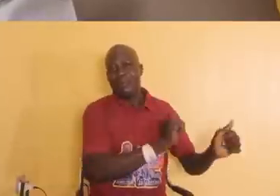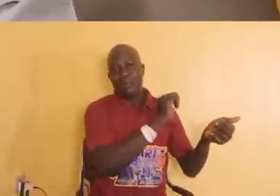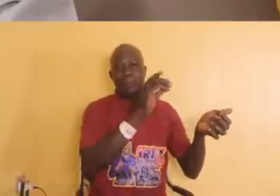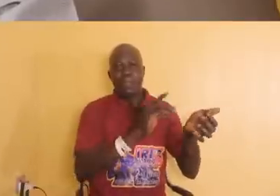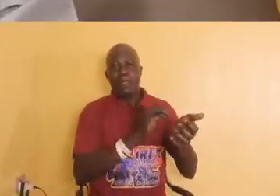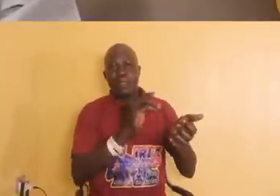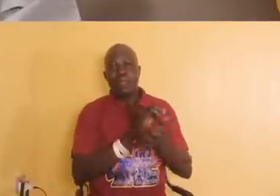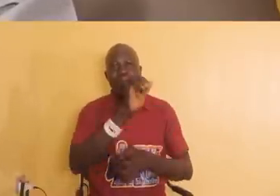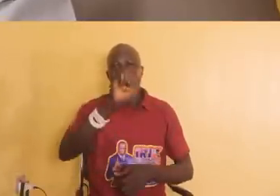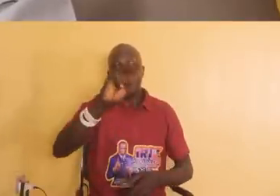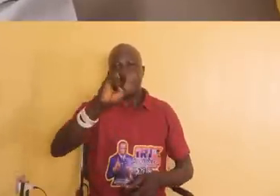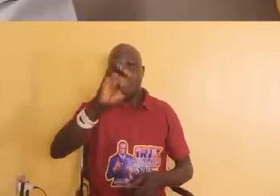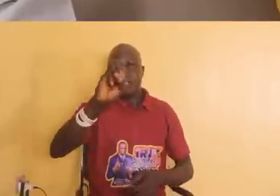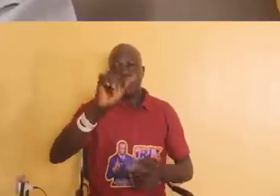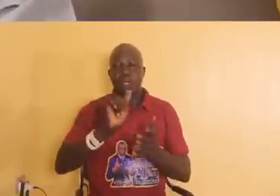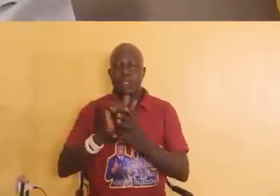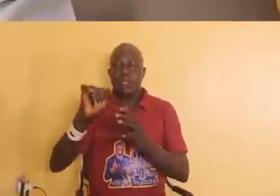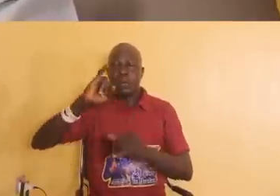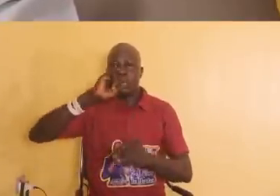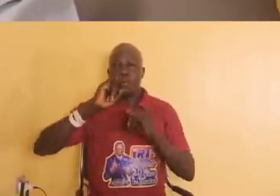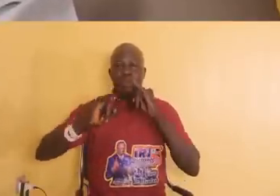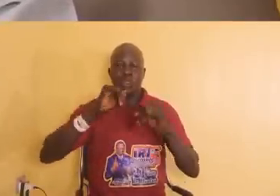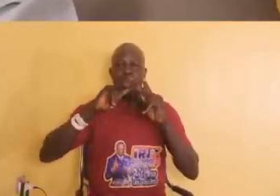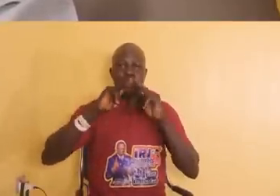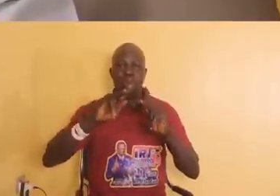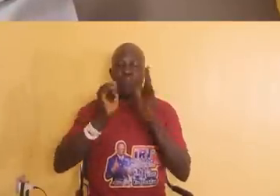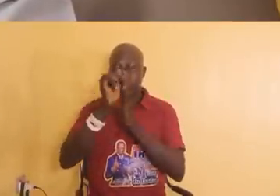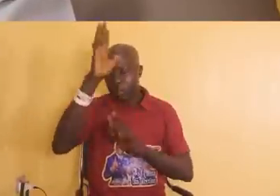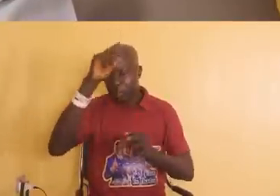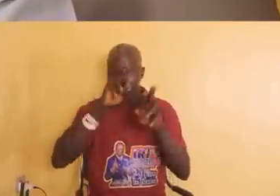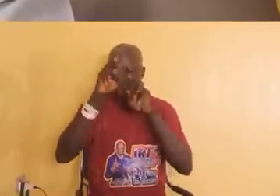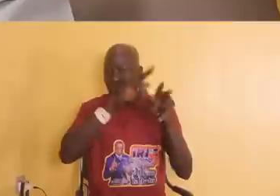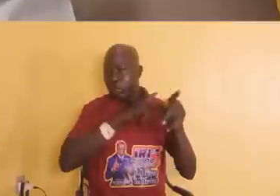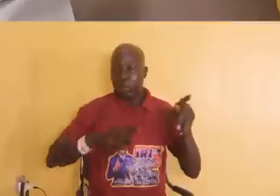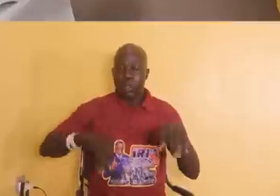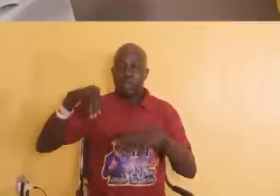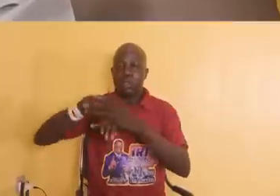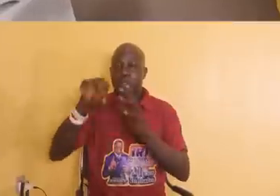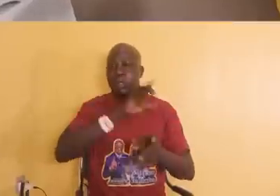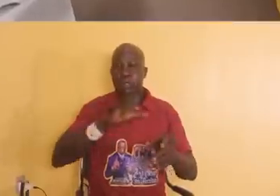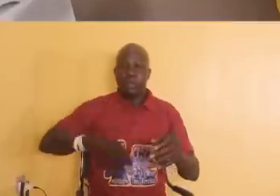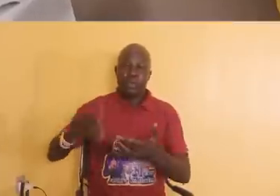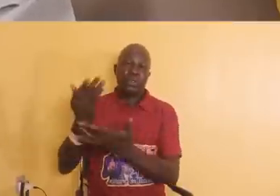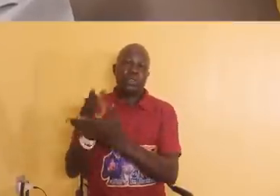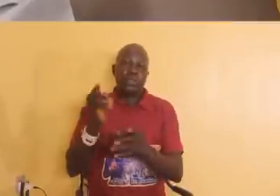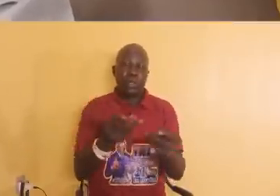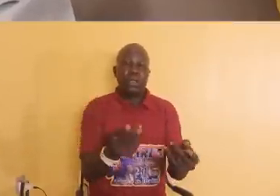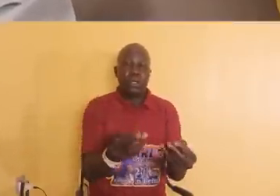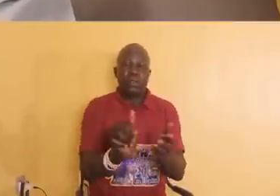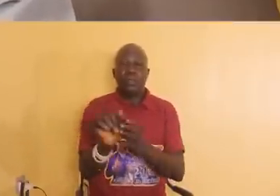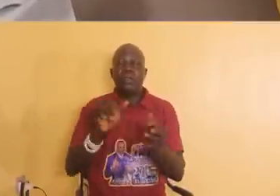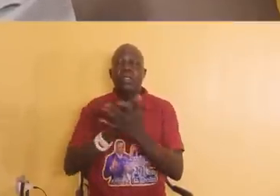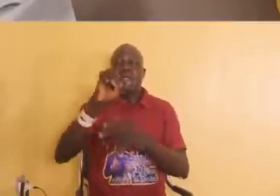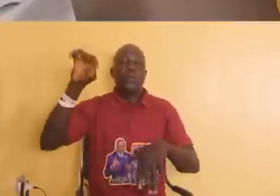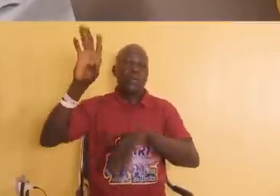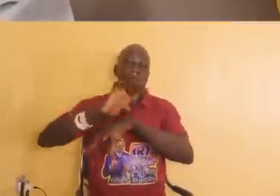Dr. SMO Mustafa JP Babasebioba lati jo seed of Kagode Church, Land of Reality.